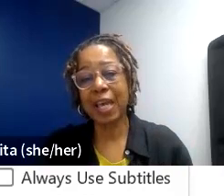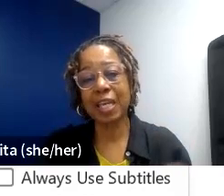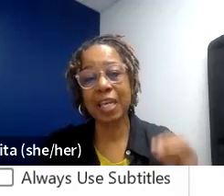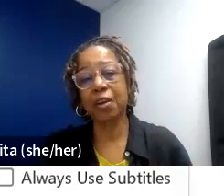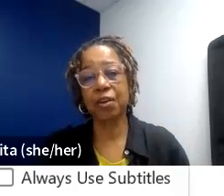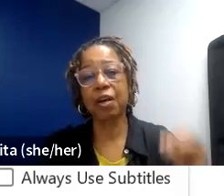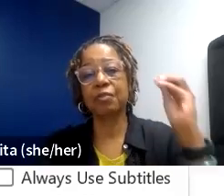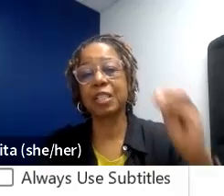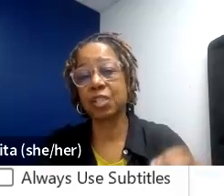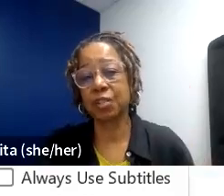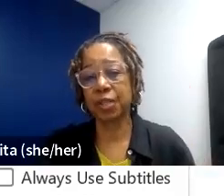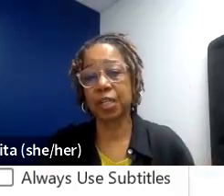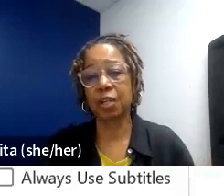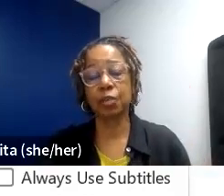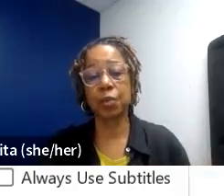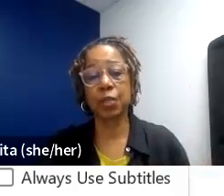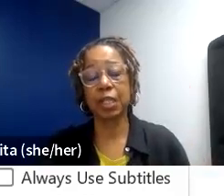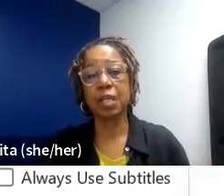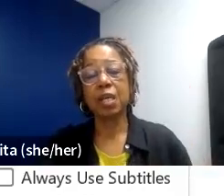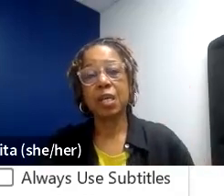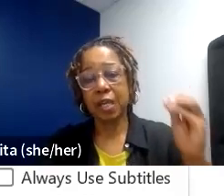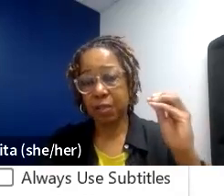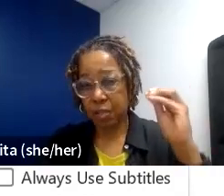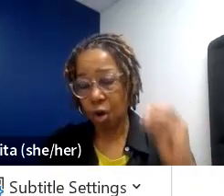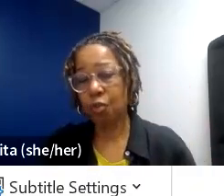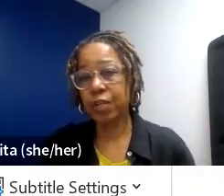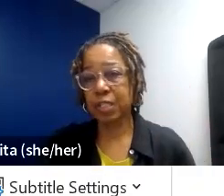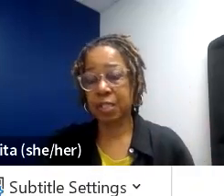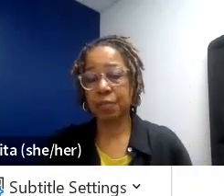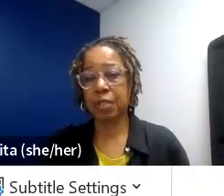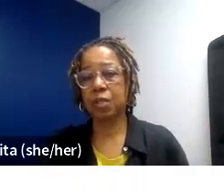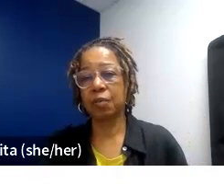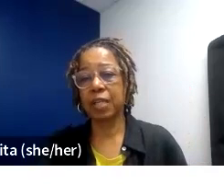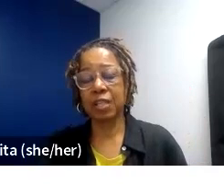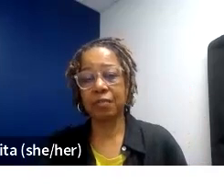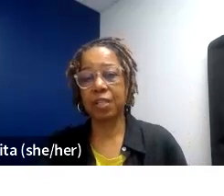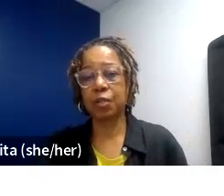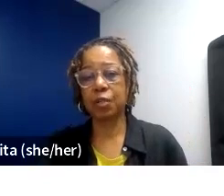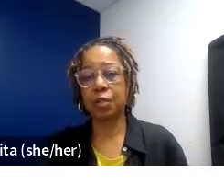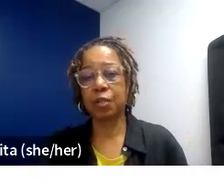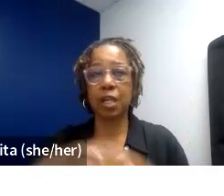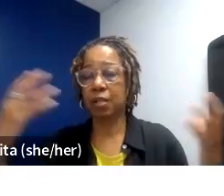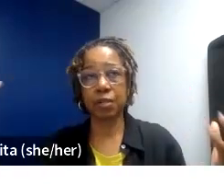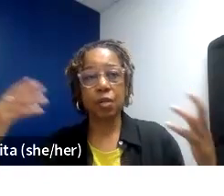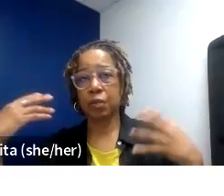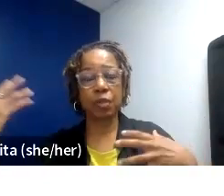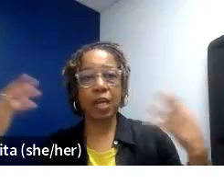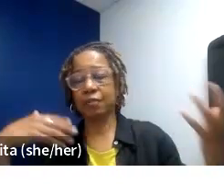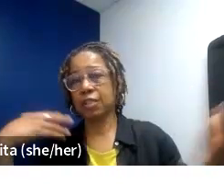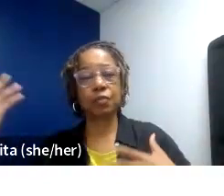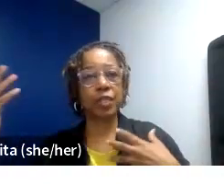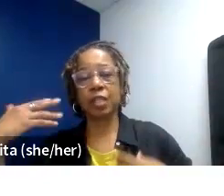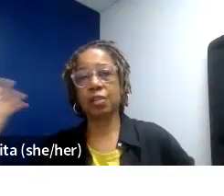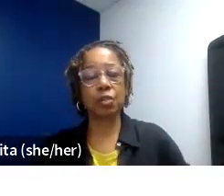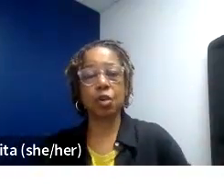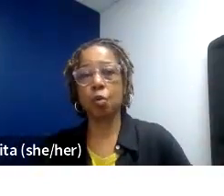we take care of each other in our communities. That COVID is something, the HIV community and other, that we're going